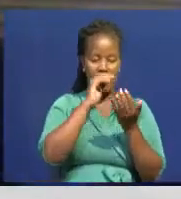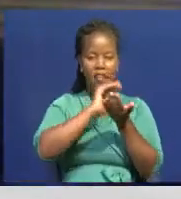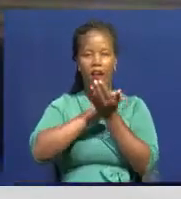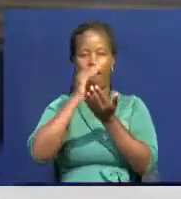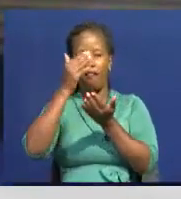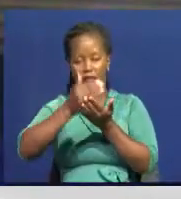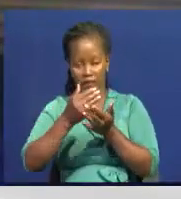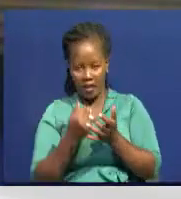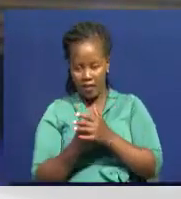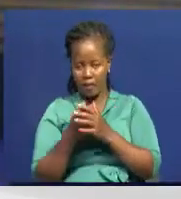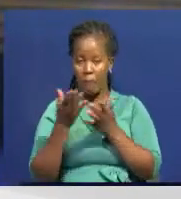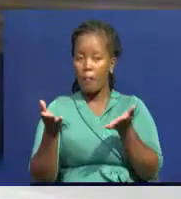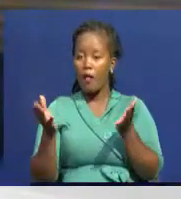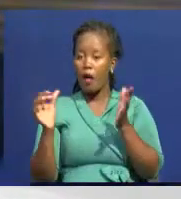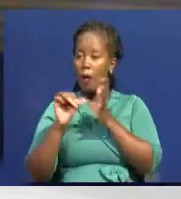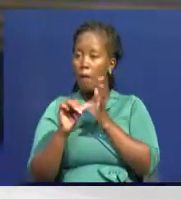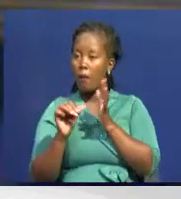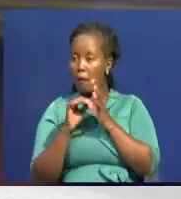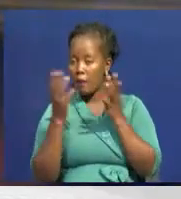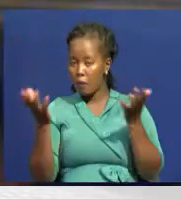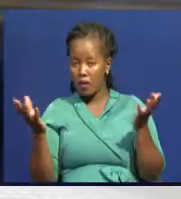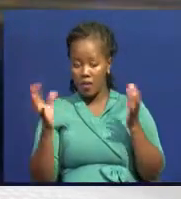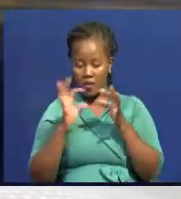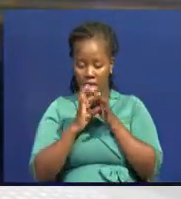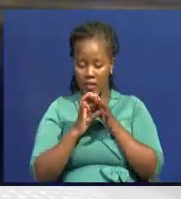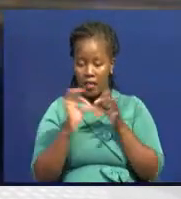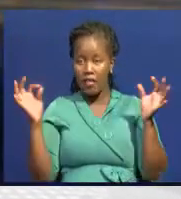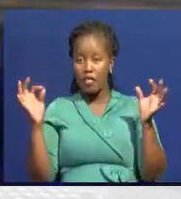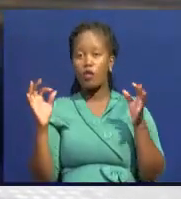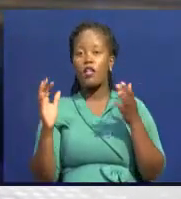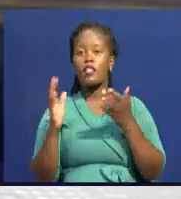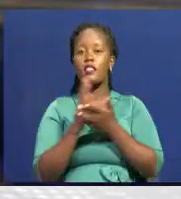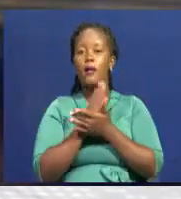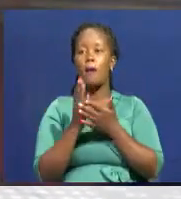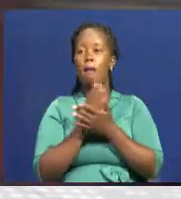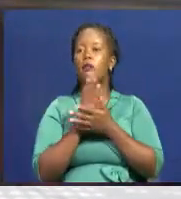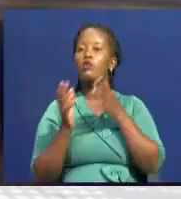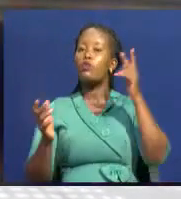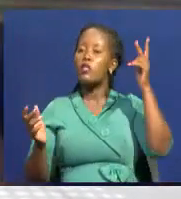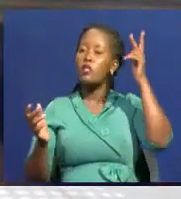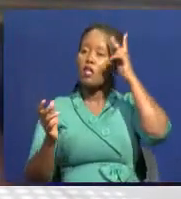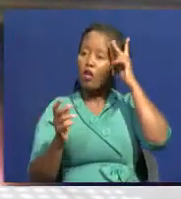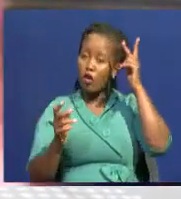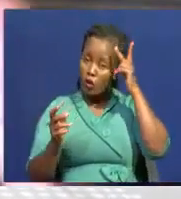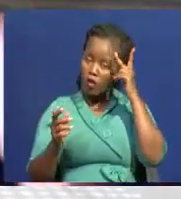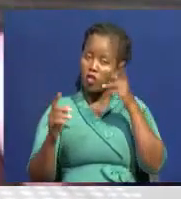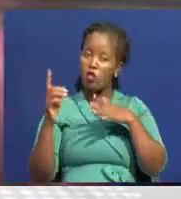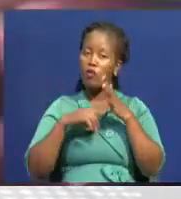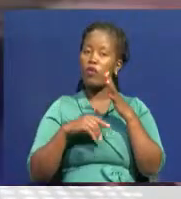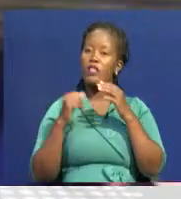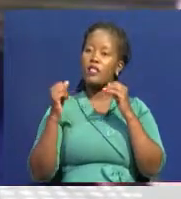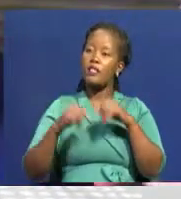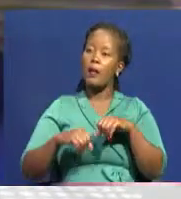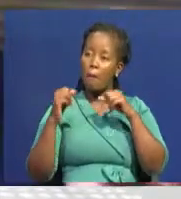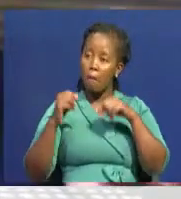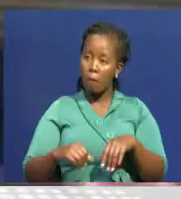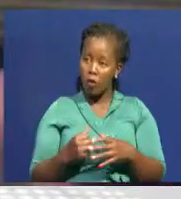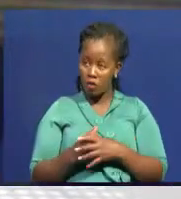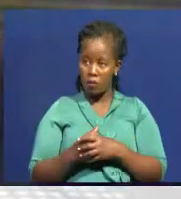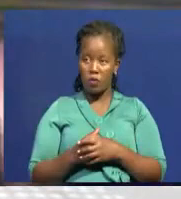The problem now is there is a disconnect between knowledge of what is possible